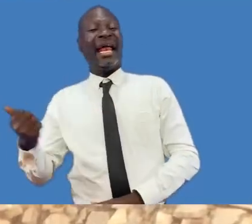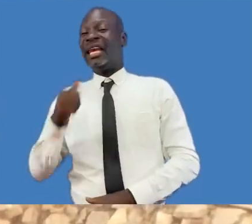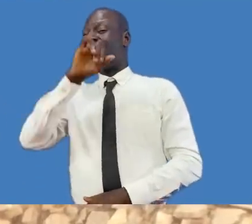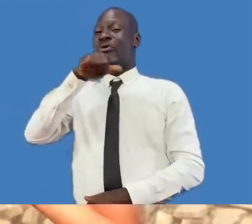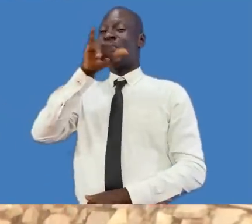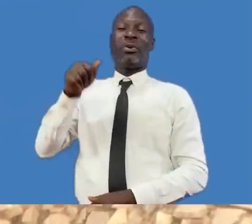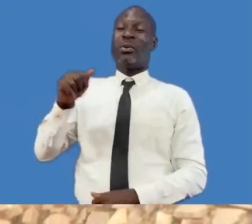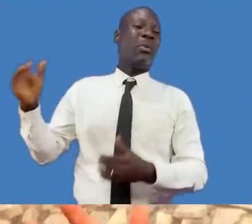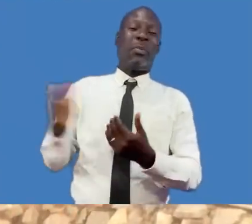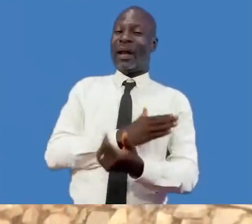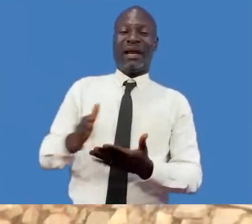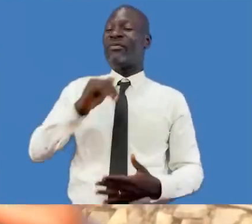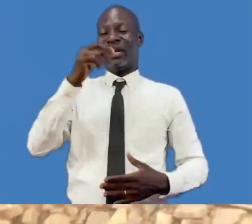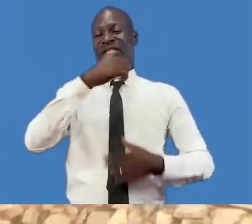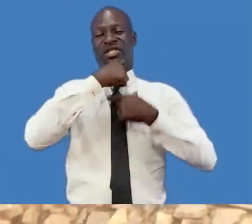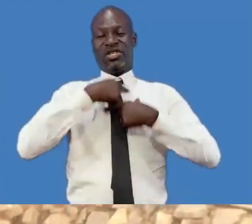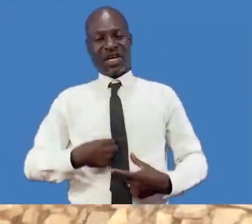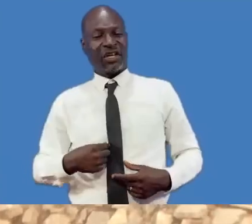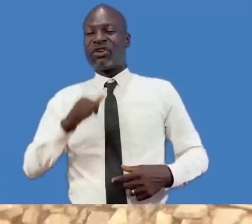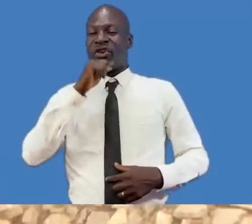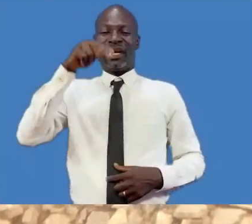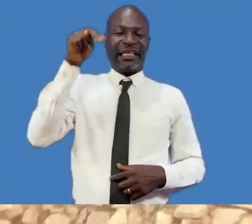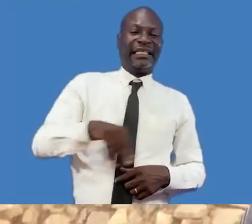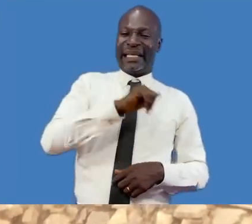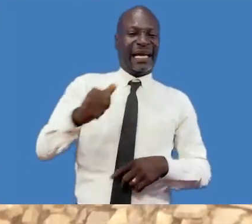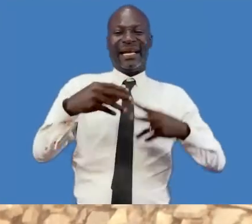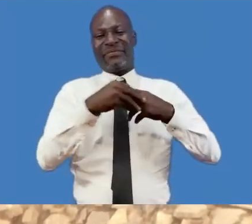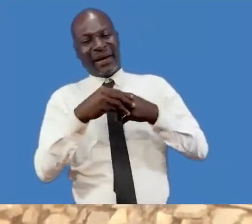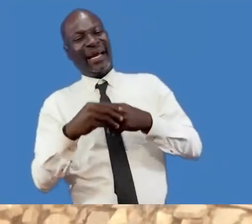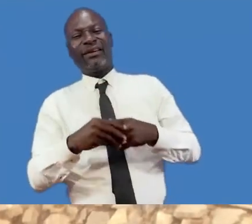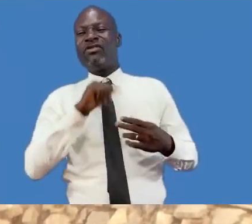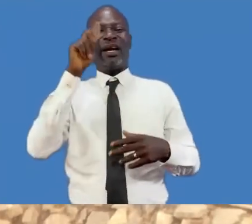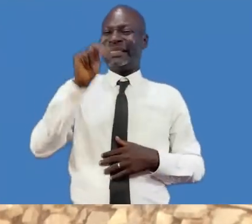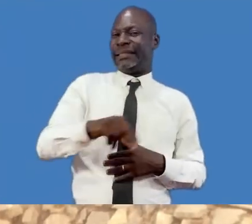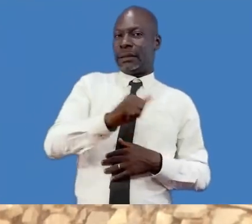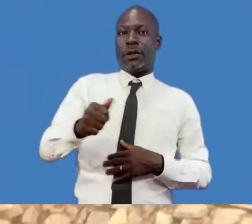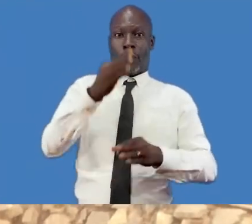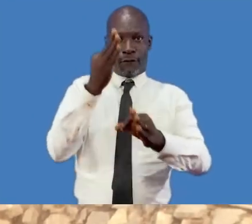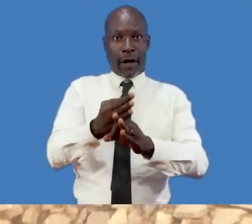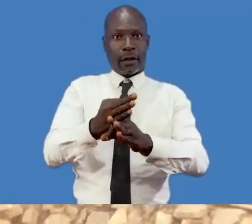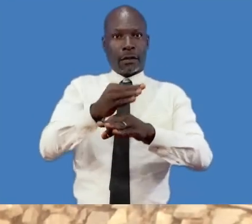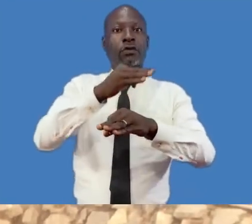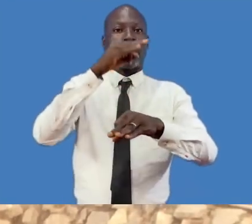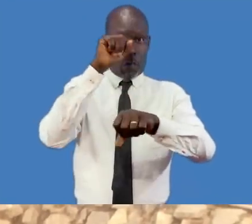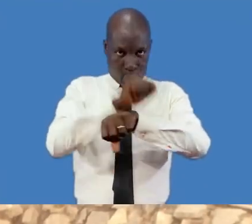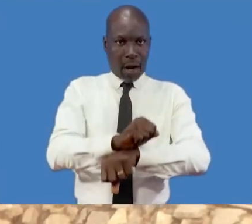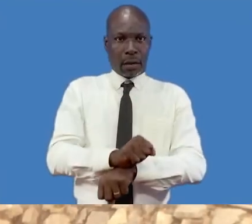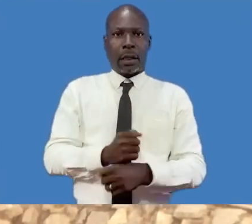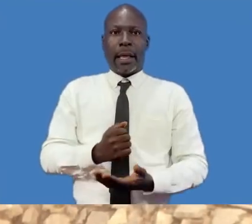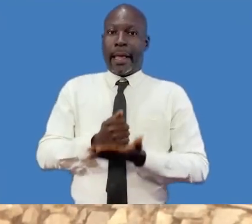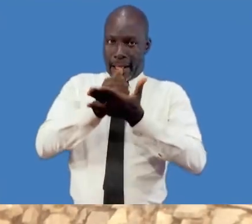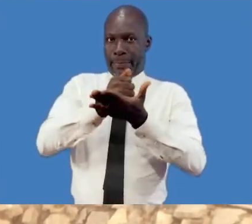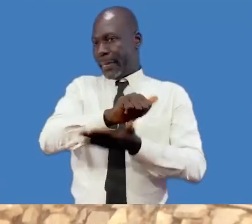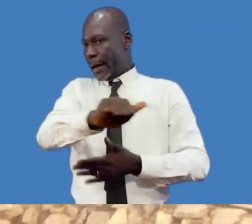biara wo hia chain biara wo hia cross biara ma wo gidie nya dwuma na boa afoforo